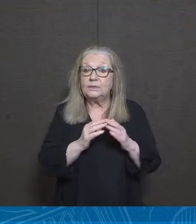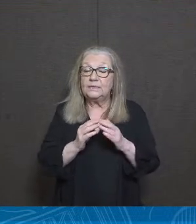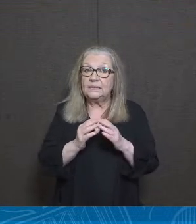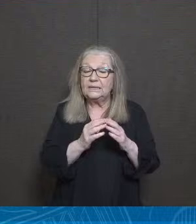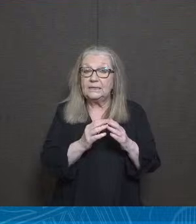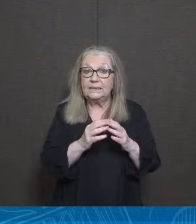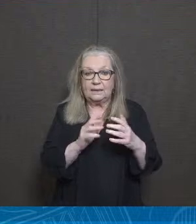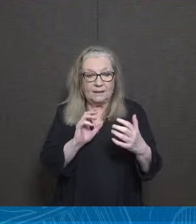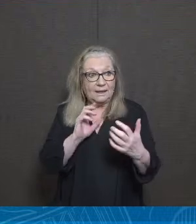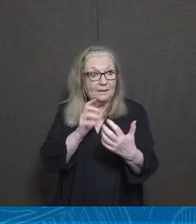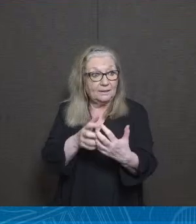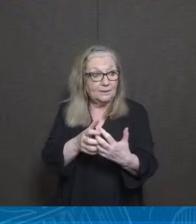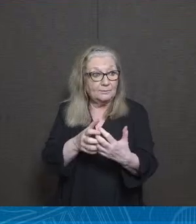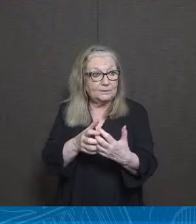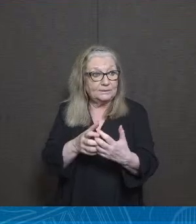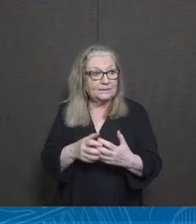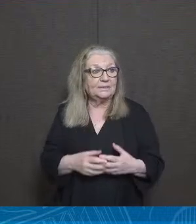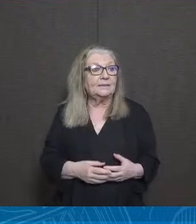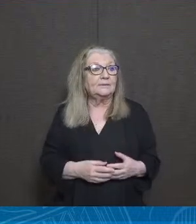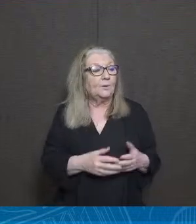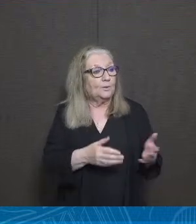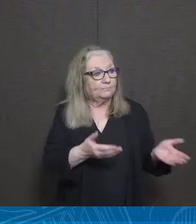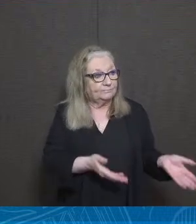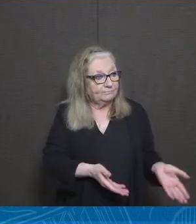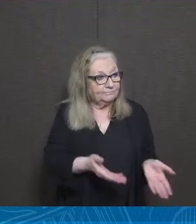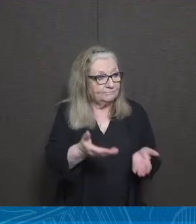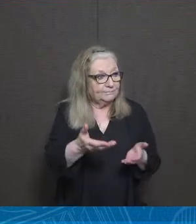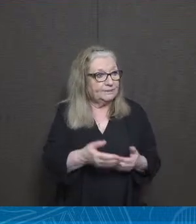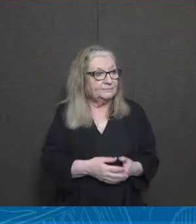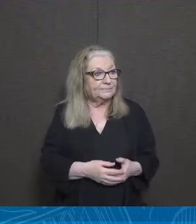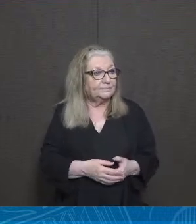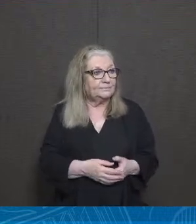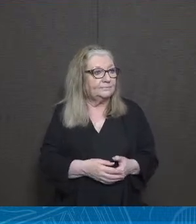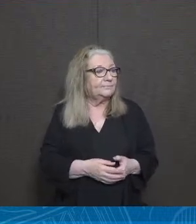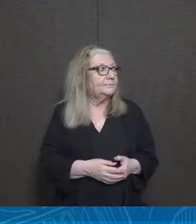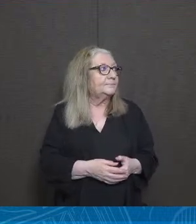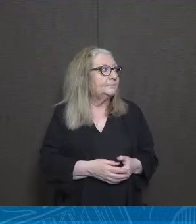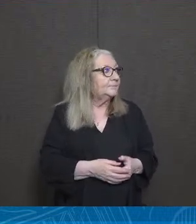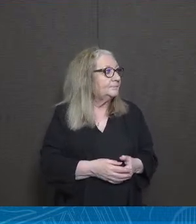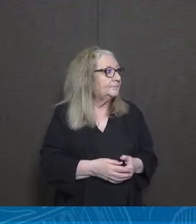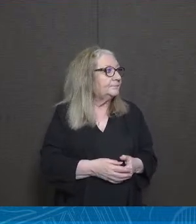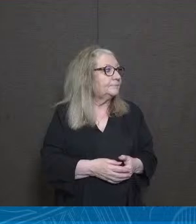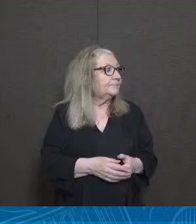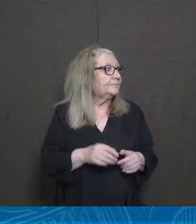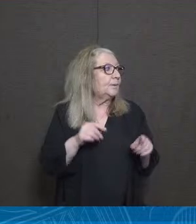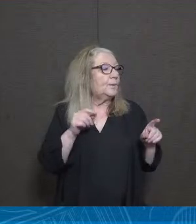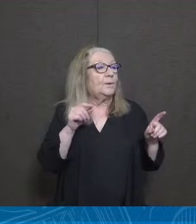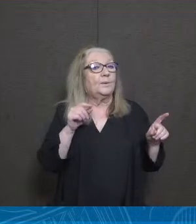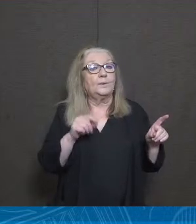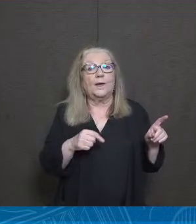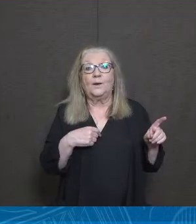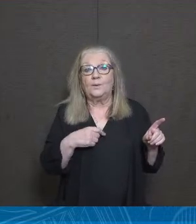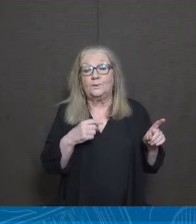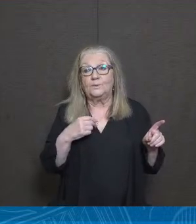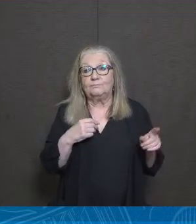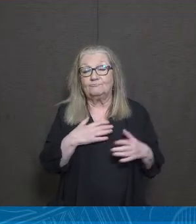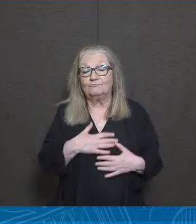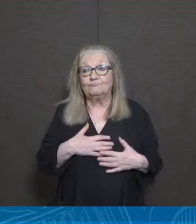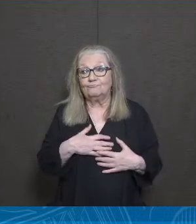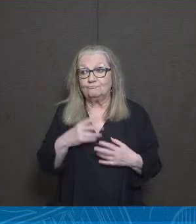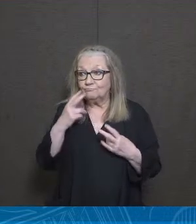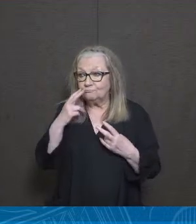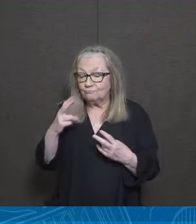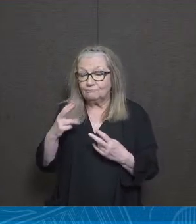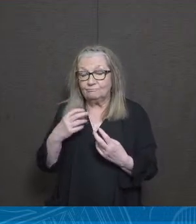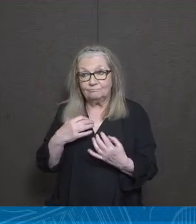So Lauriane, take it away. Thanks, Ifan. Nice to see you all. Thanks for coming. So this is going to be a very